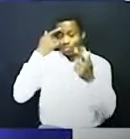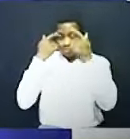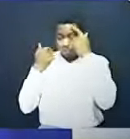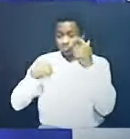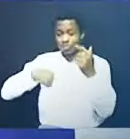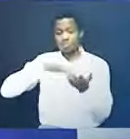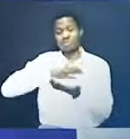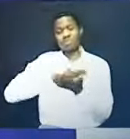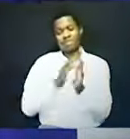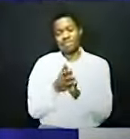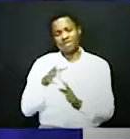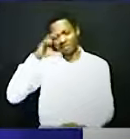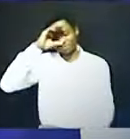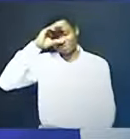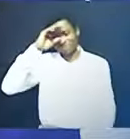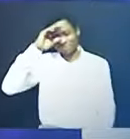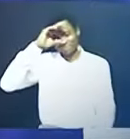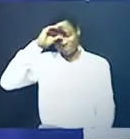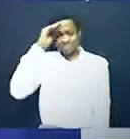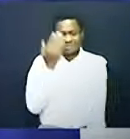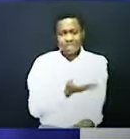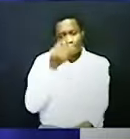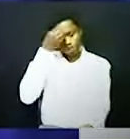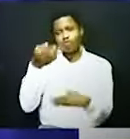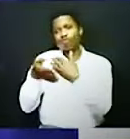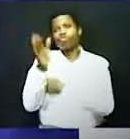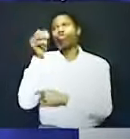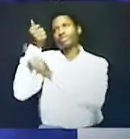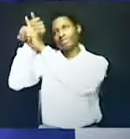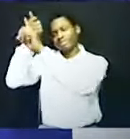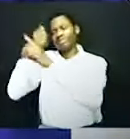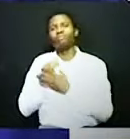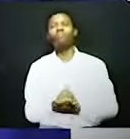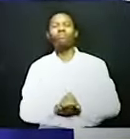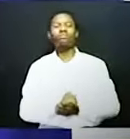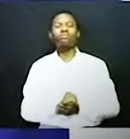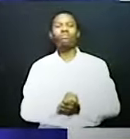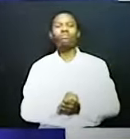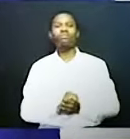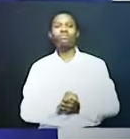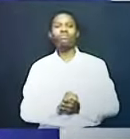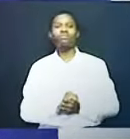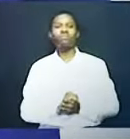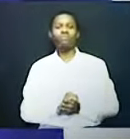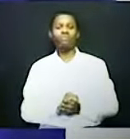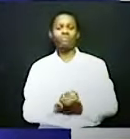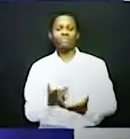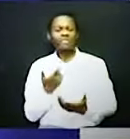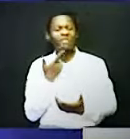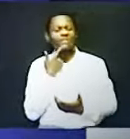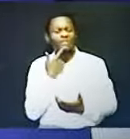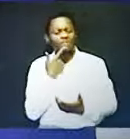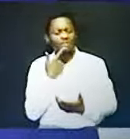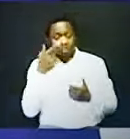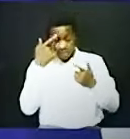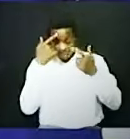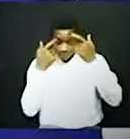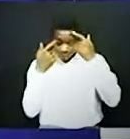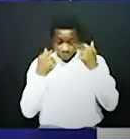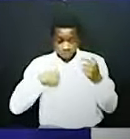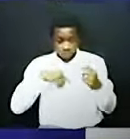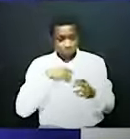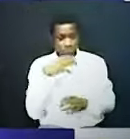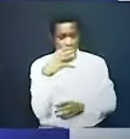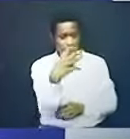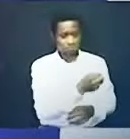God. And then we said because of the adoption to